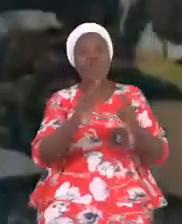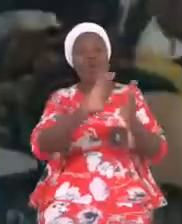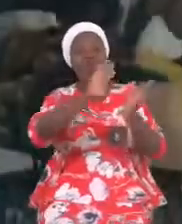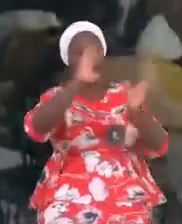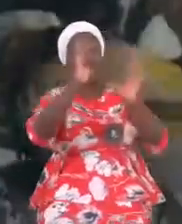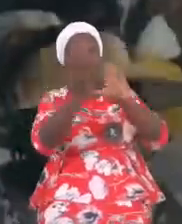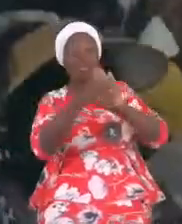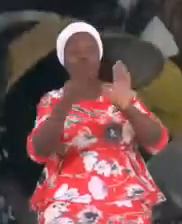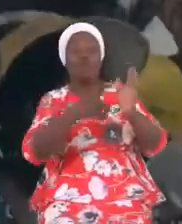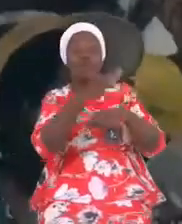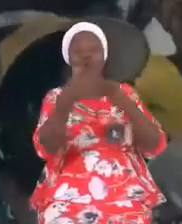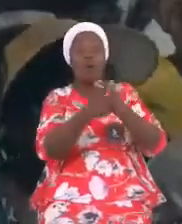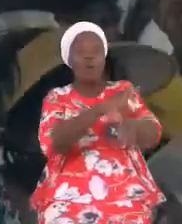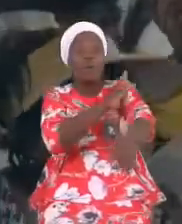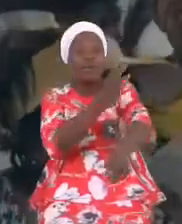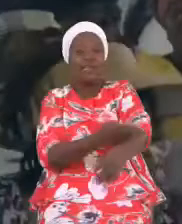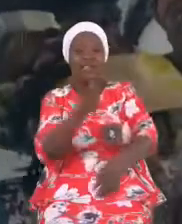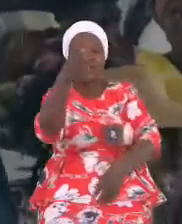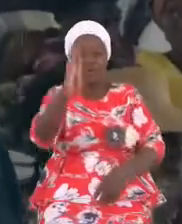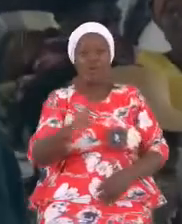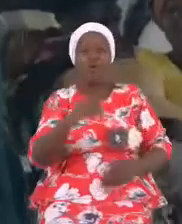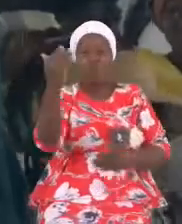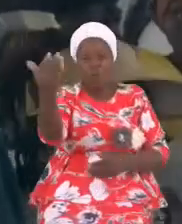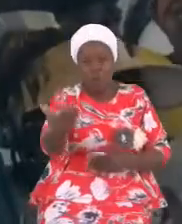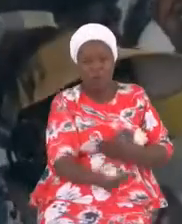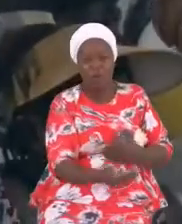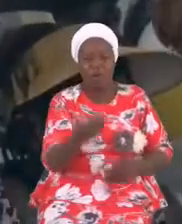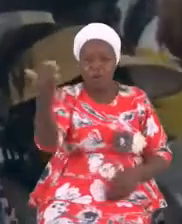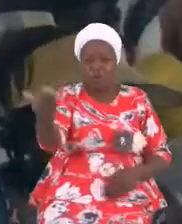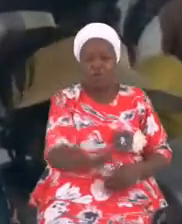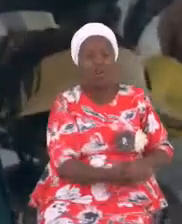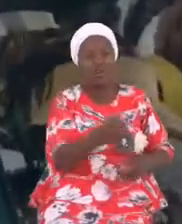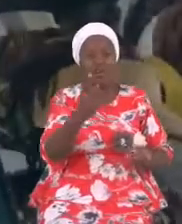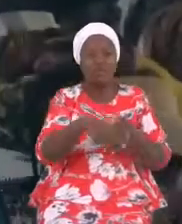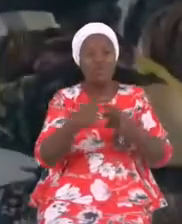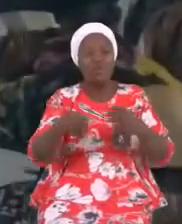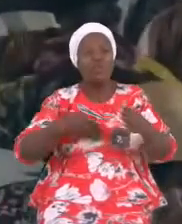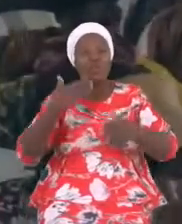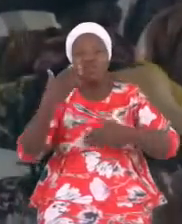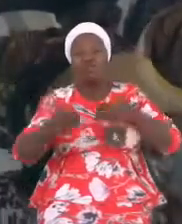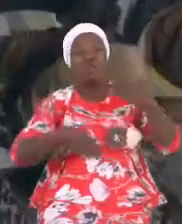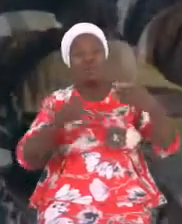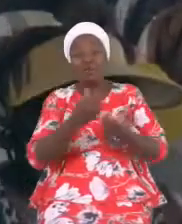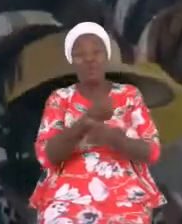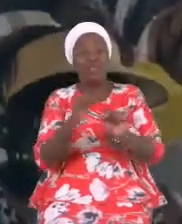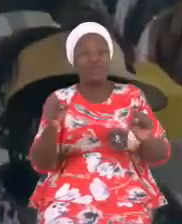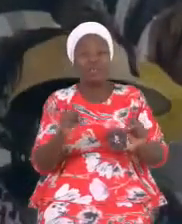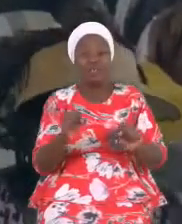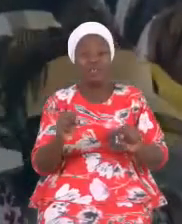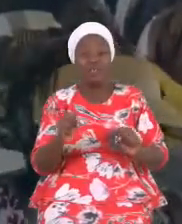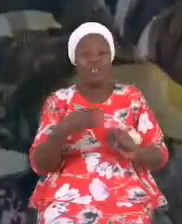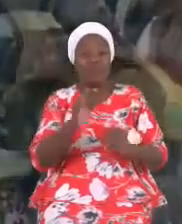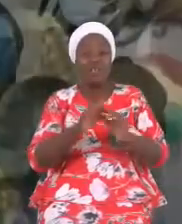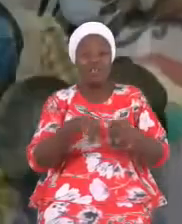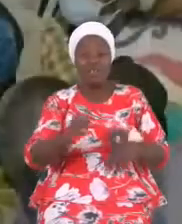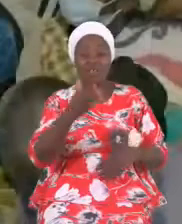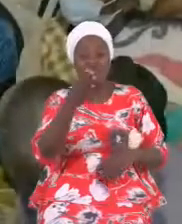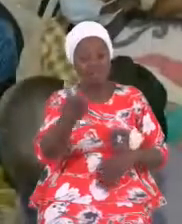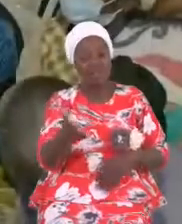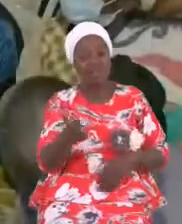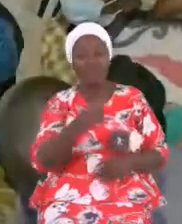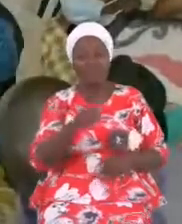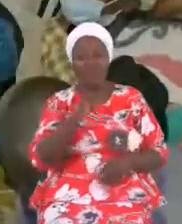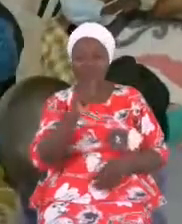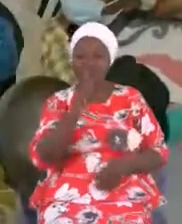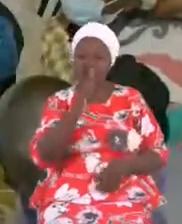the Almighty God. Welcome, welcome to the joy of salvation. If you're still there and you're not sure